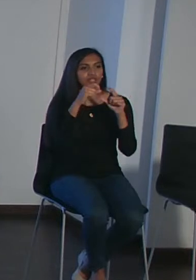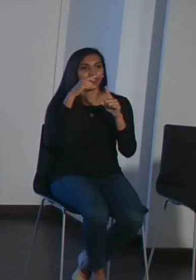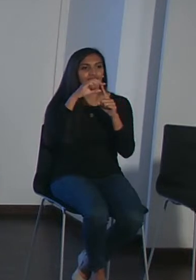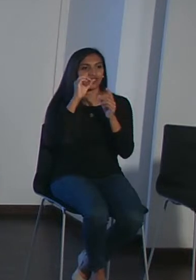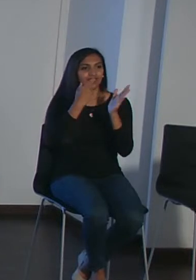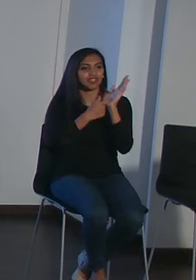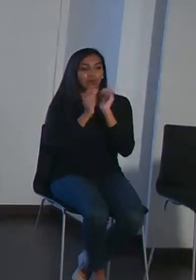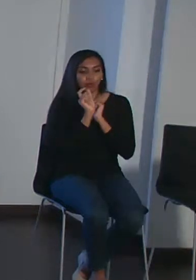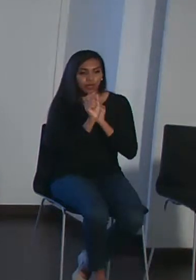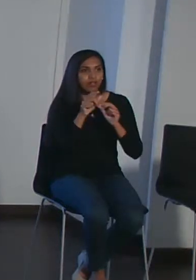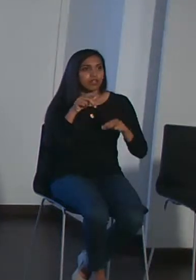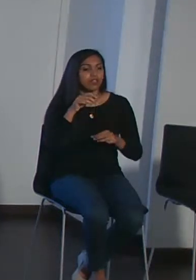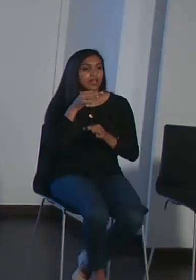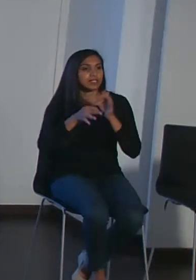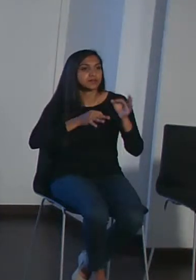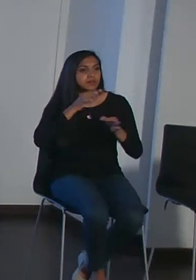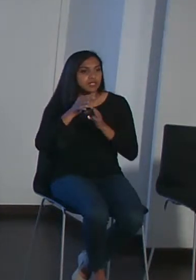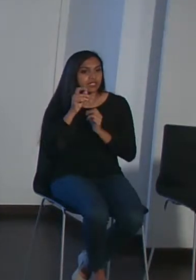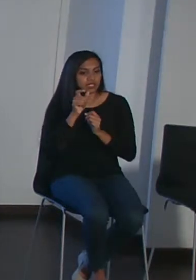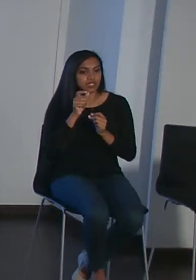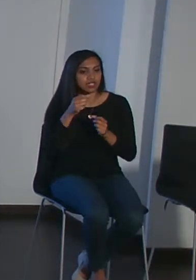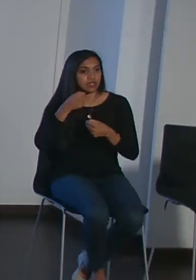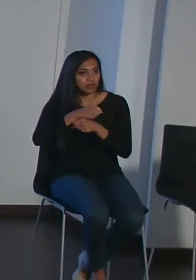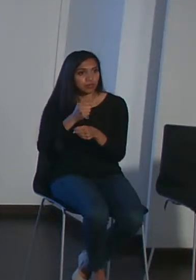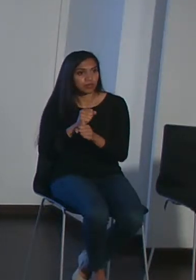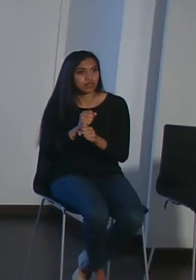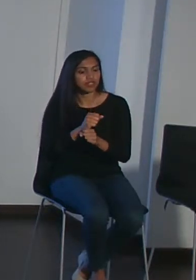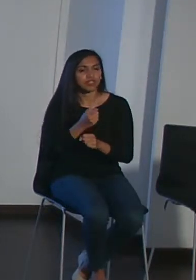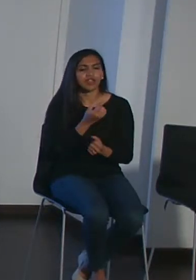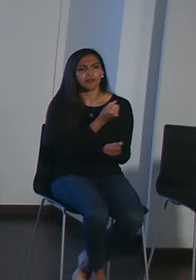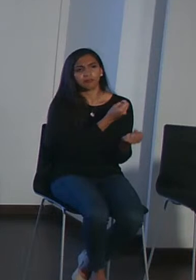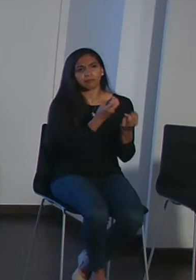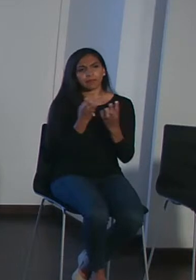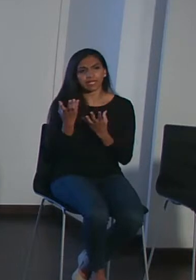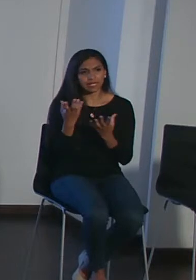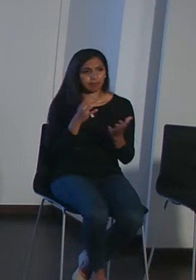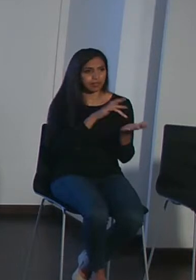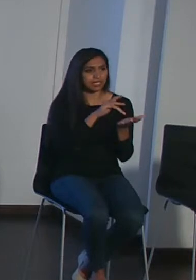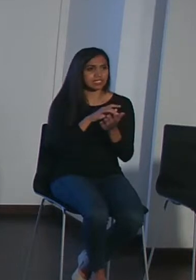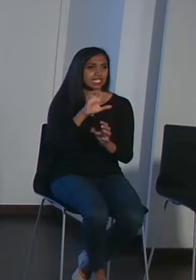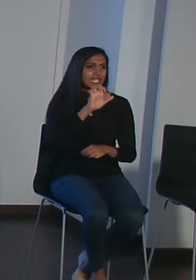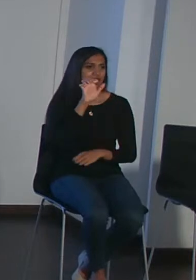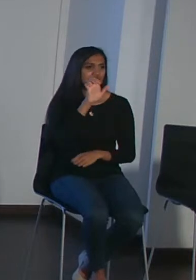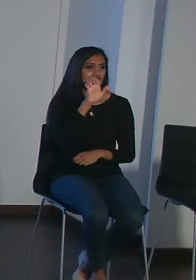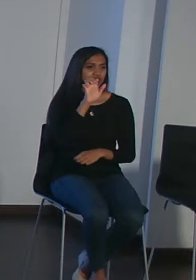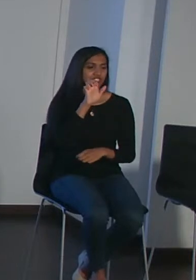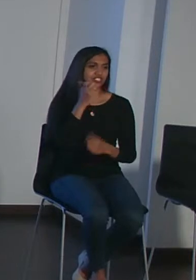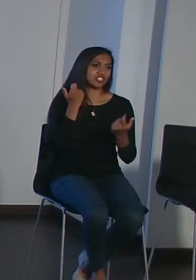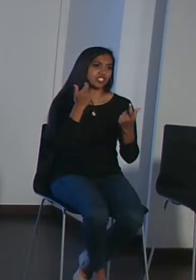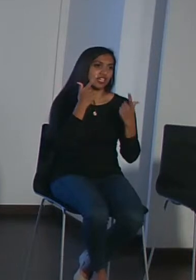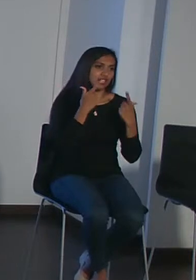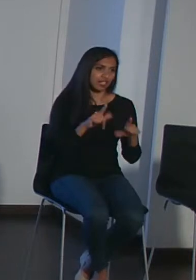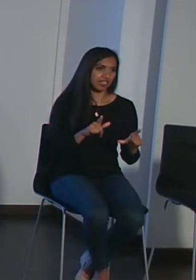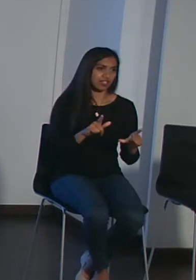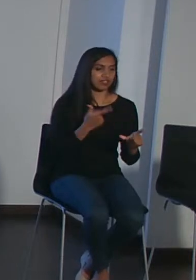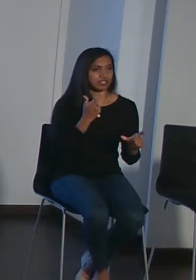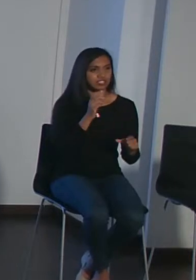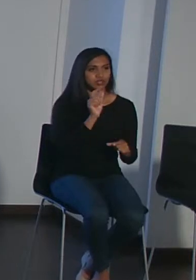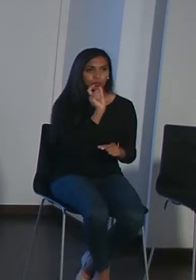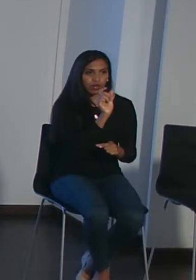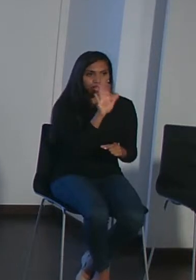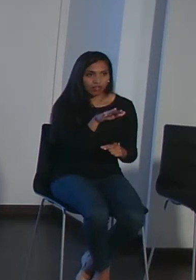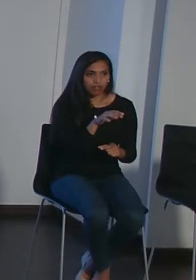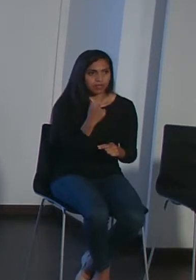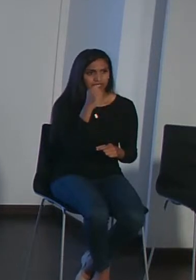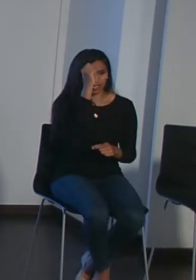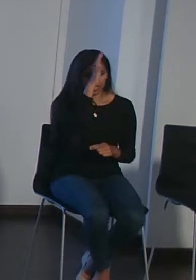gallery in Sri Lanka, you realize everything is in English. And English is not an official language in the country. It's a link language,